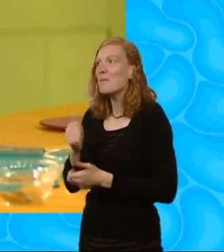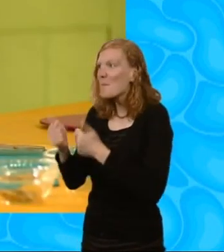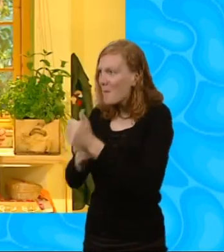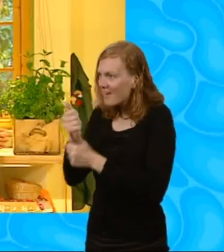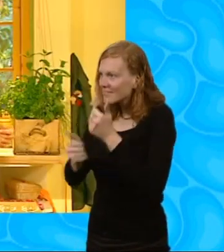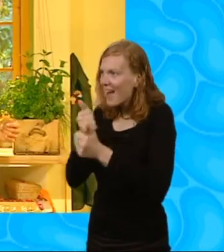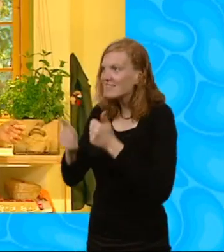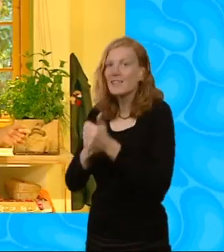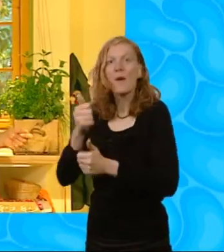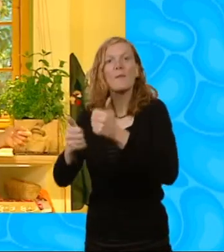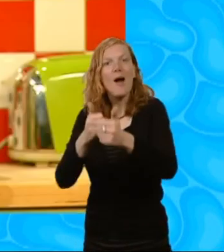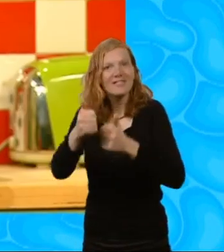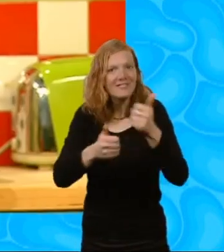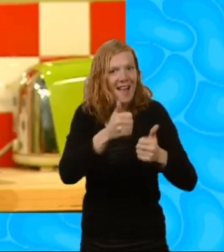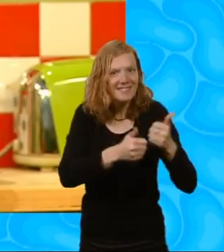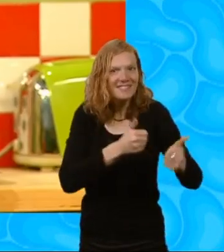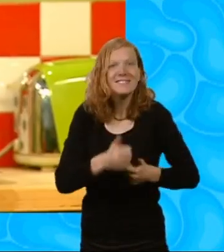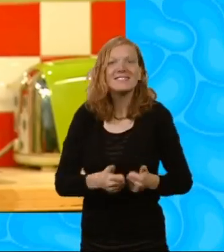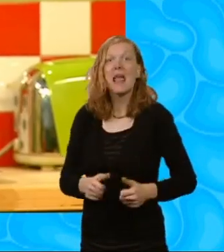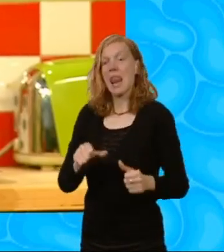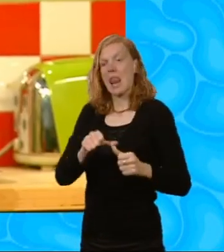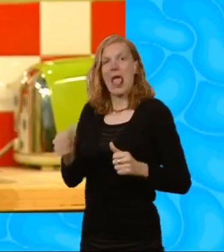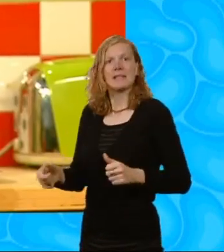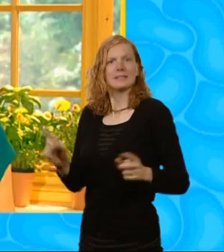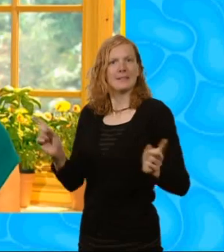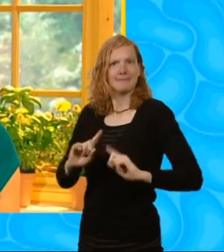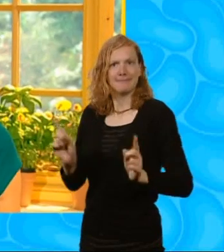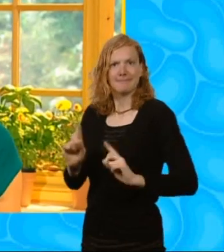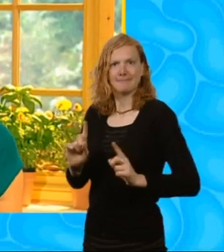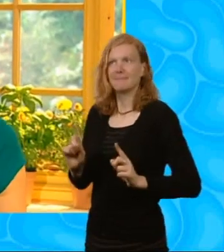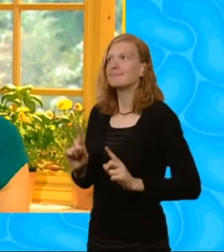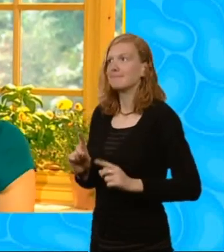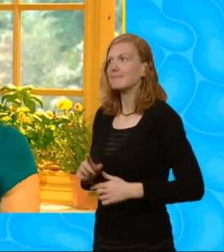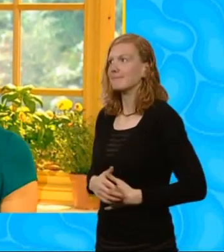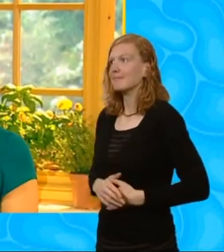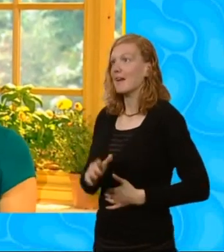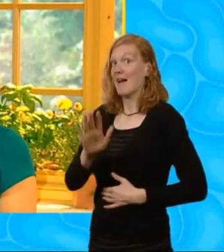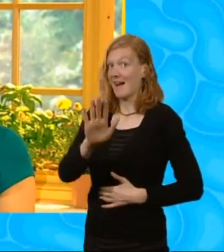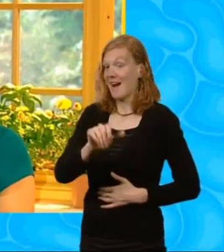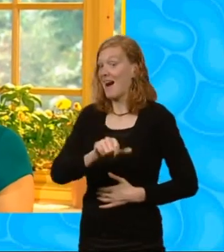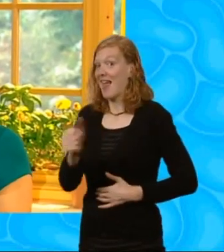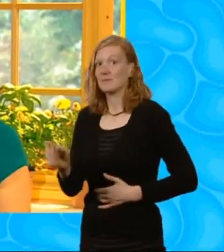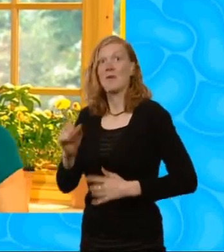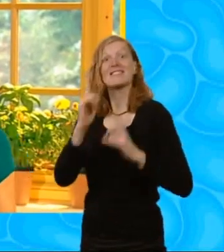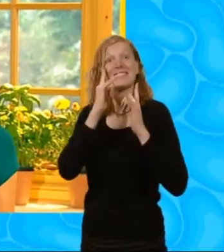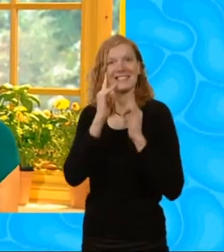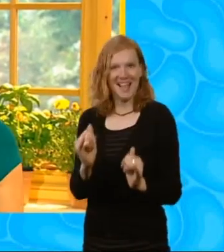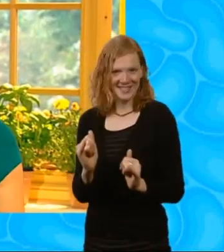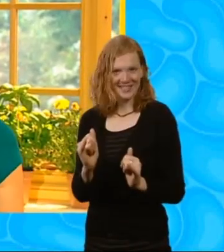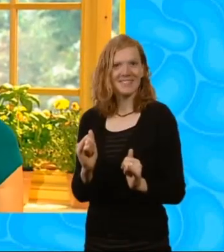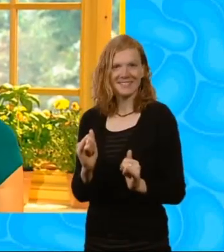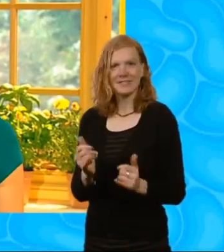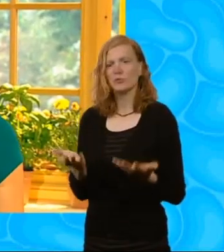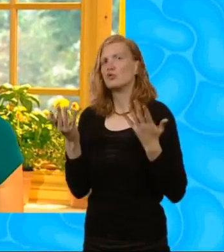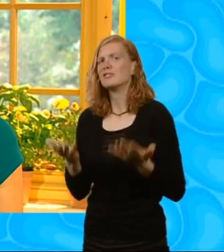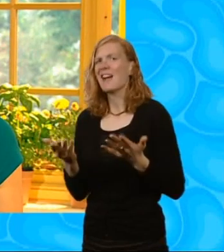That's it. Well done, James. That's perfect. Very good. Now, what do you think we're going to need next in our recipe? Let's put you to the